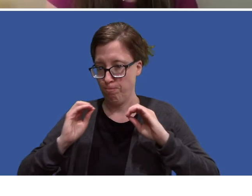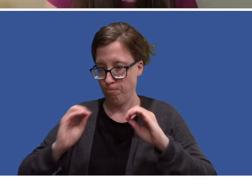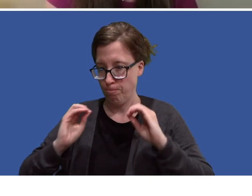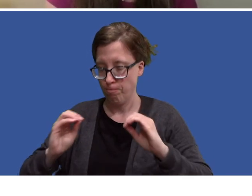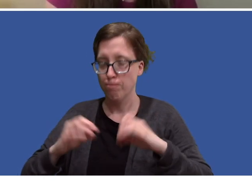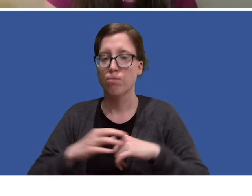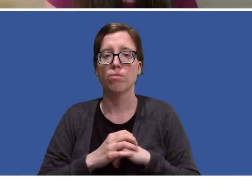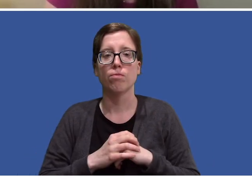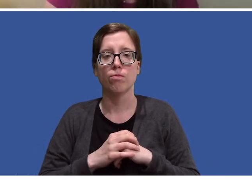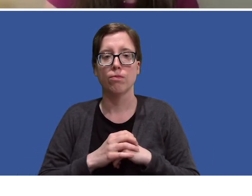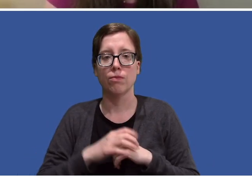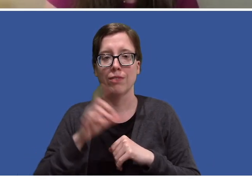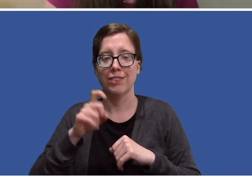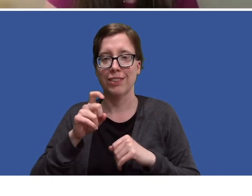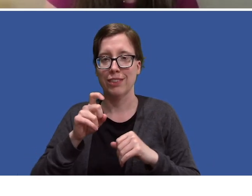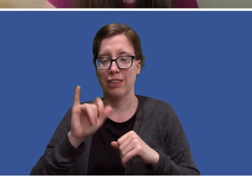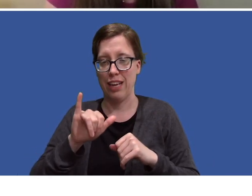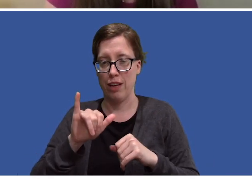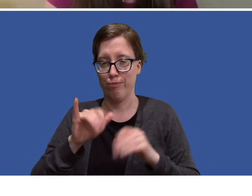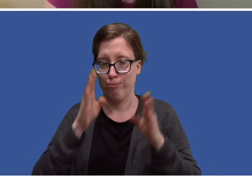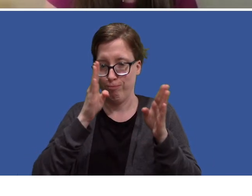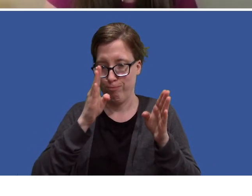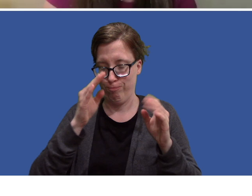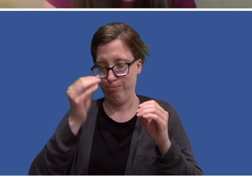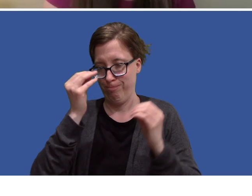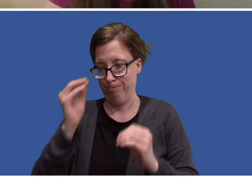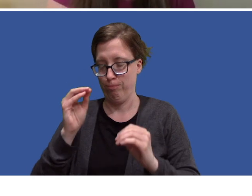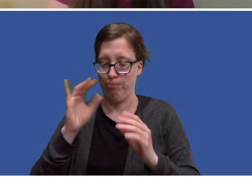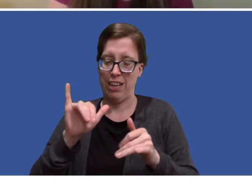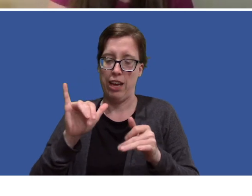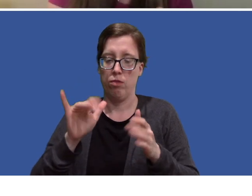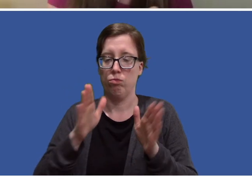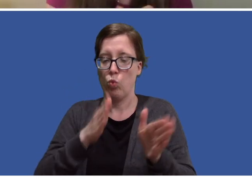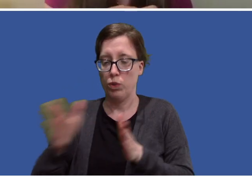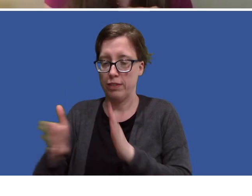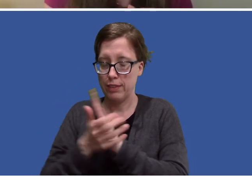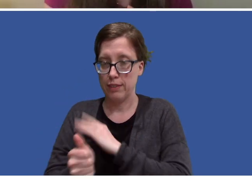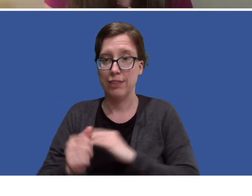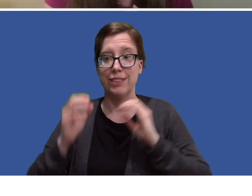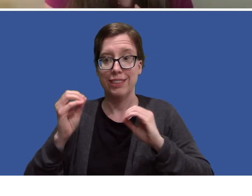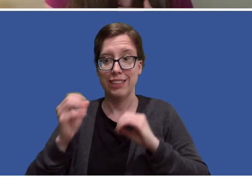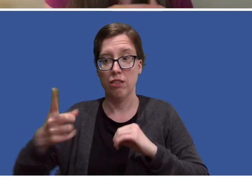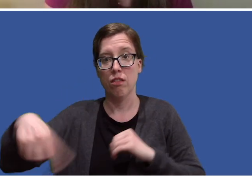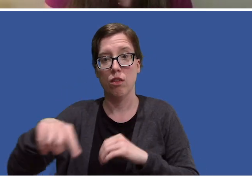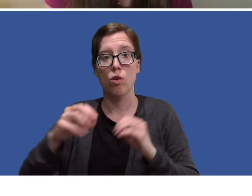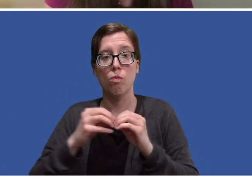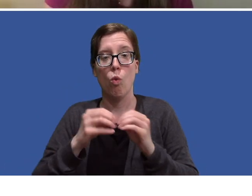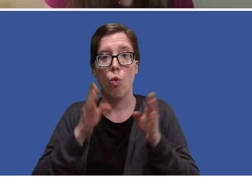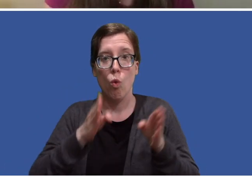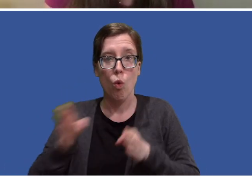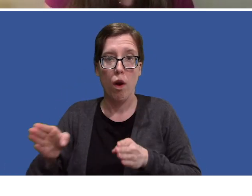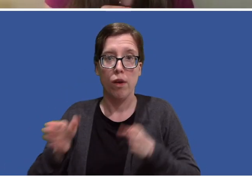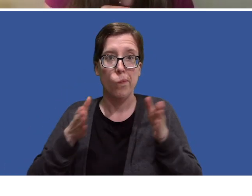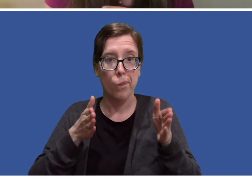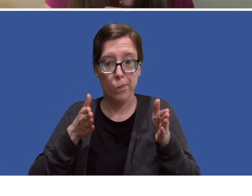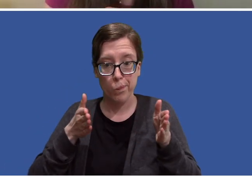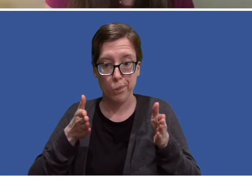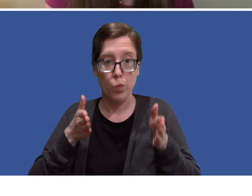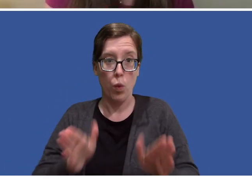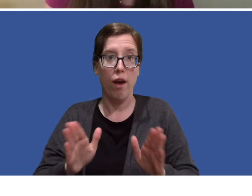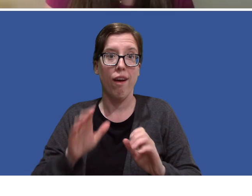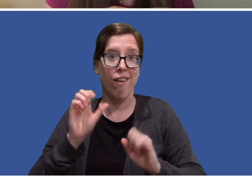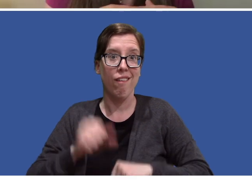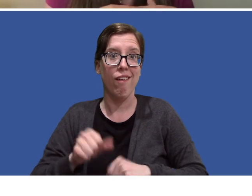Teaching the individual to work in a more organized manner can help them to be more efficient with their time. It can